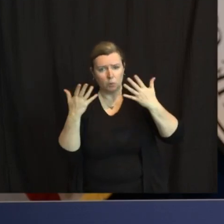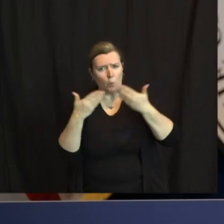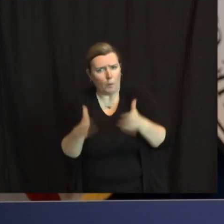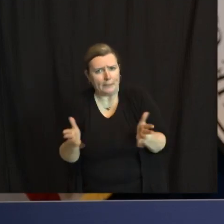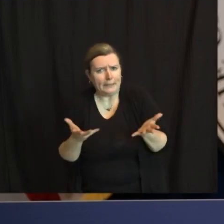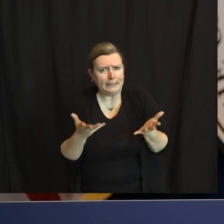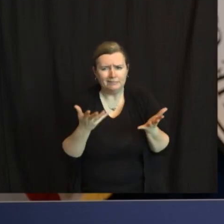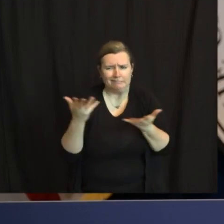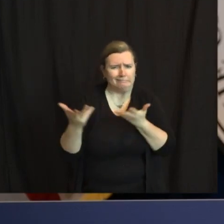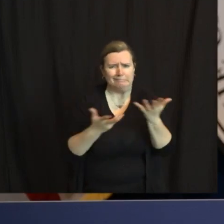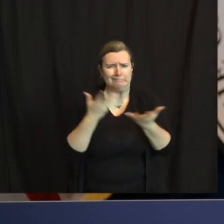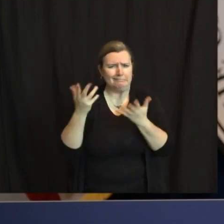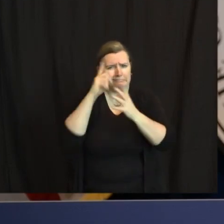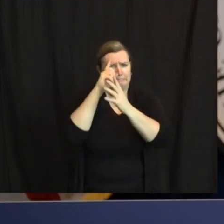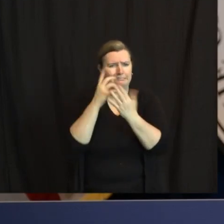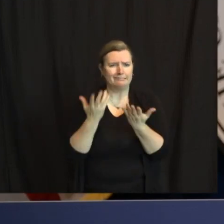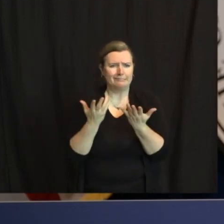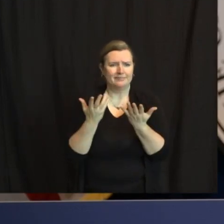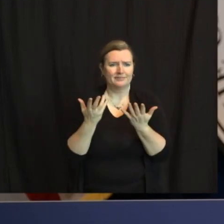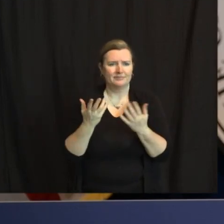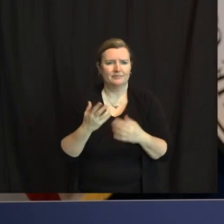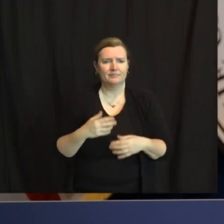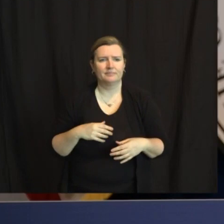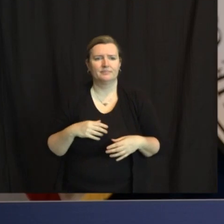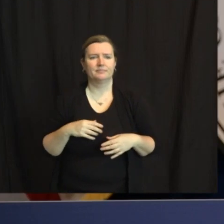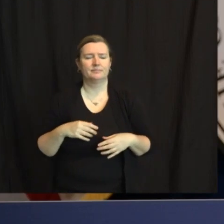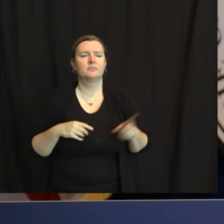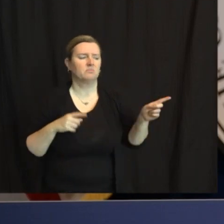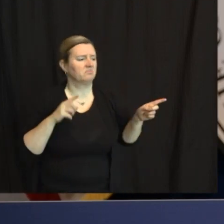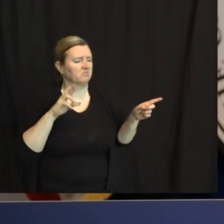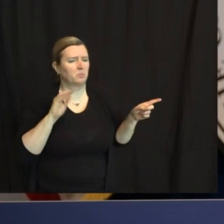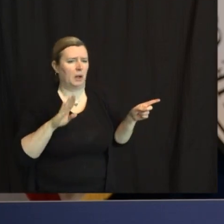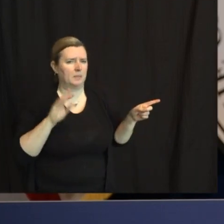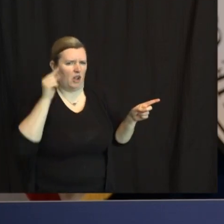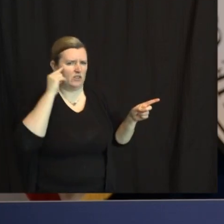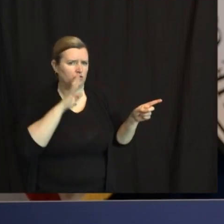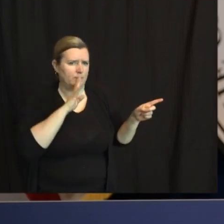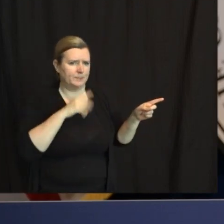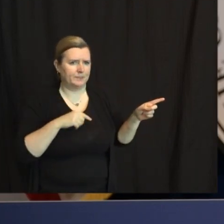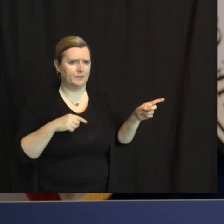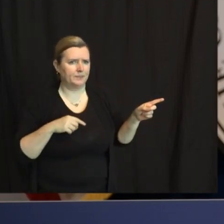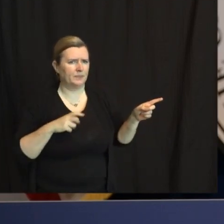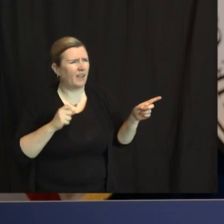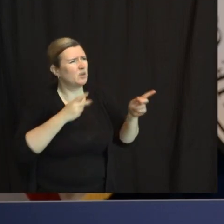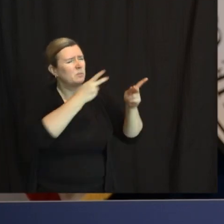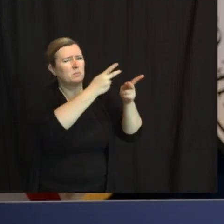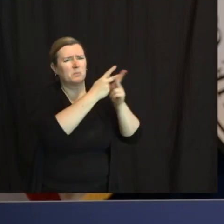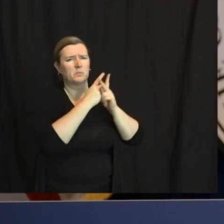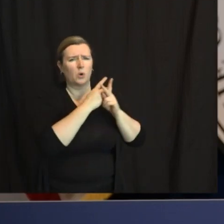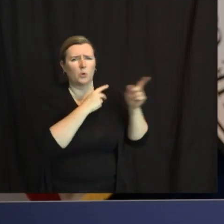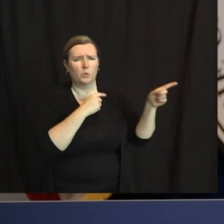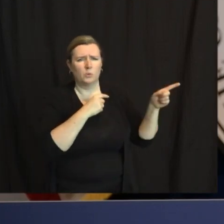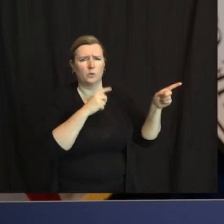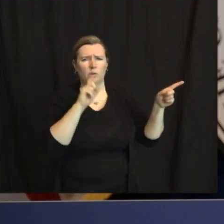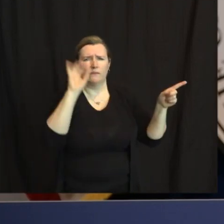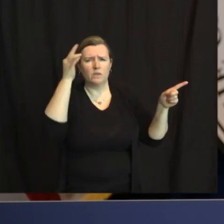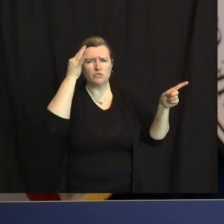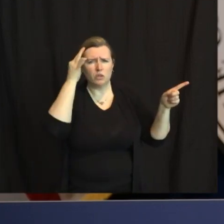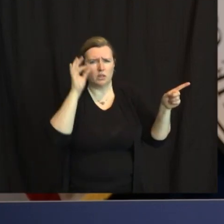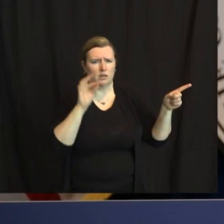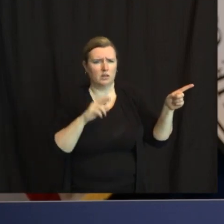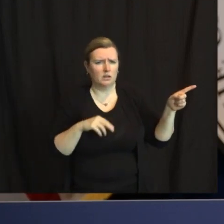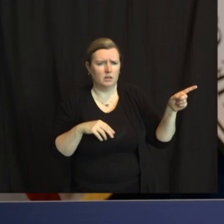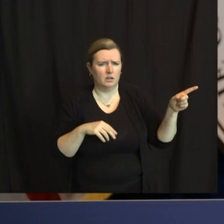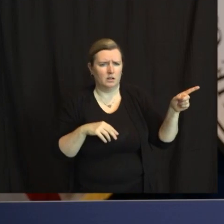have Rob address. You said, at what point will the state need to borrow? Dante, don't go anywhere. State need to